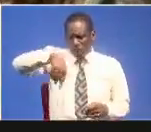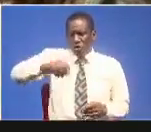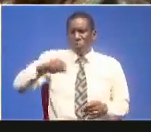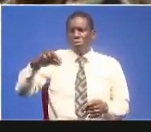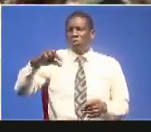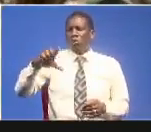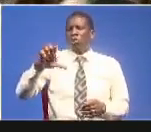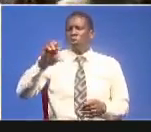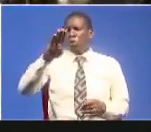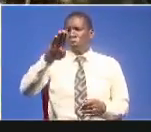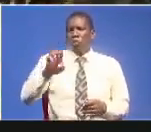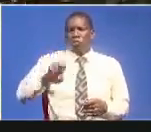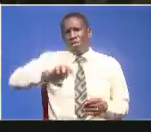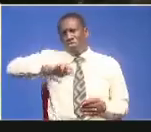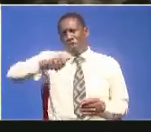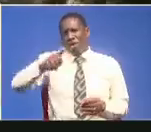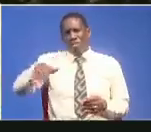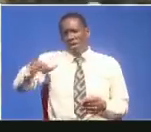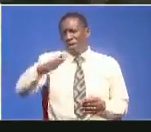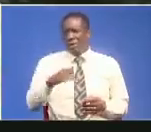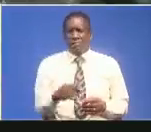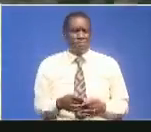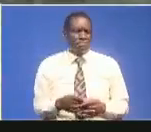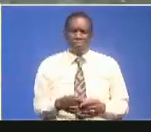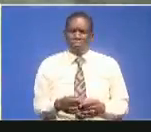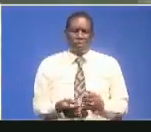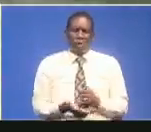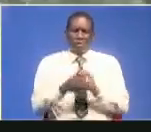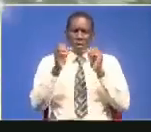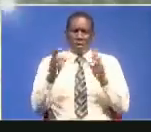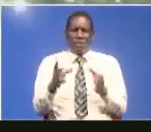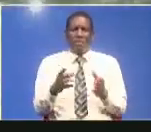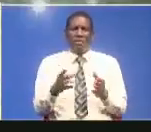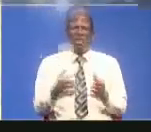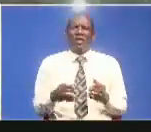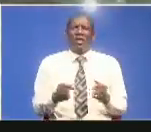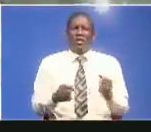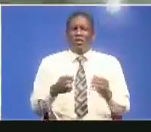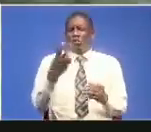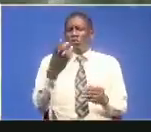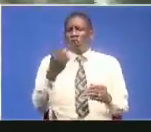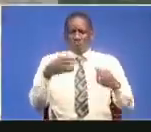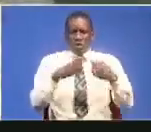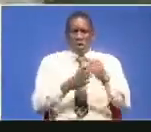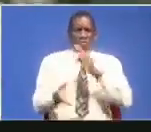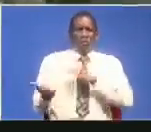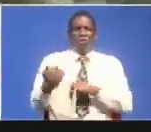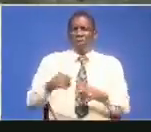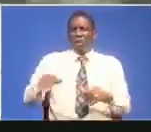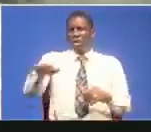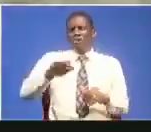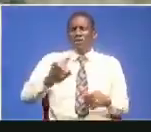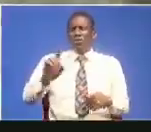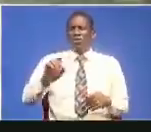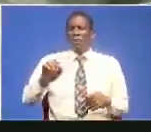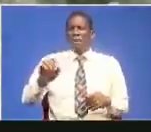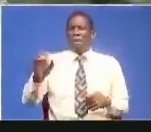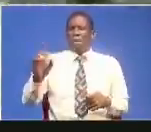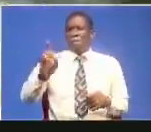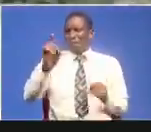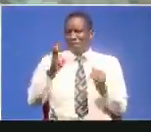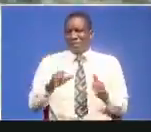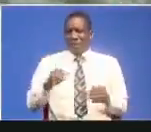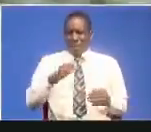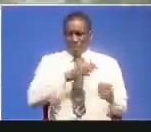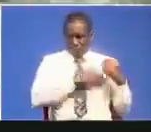rest is an eyesore. In 2009, former Environment Minister John Michuki was praised for reviving